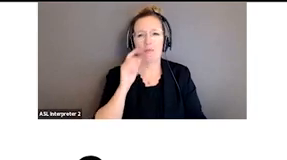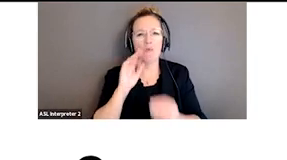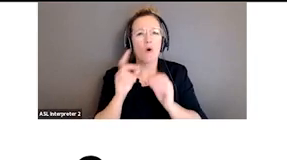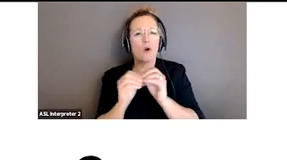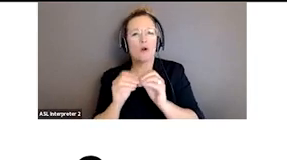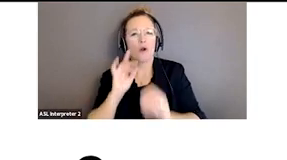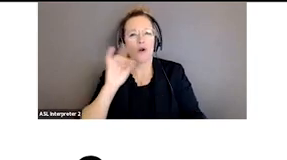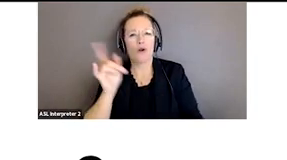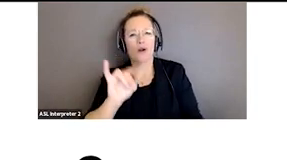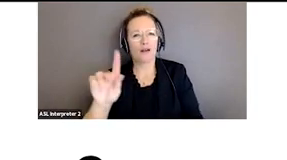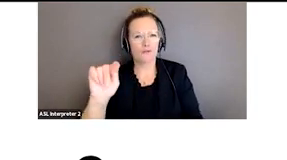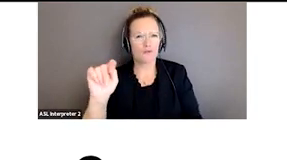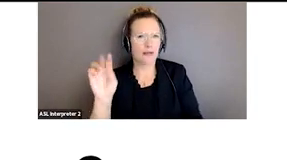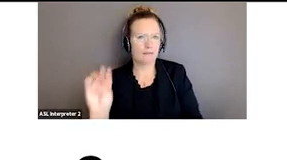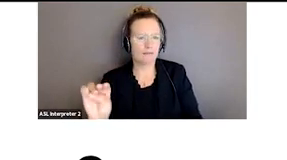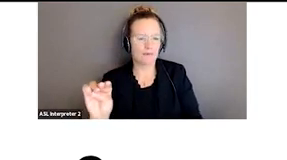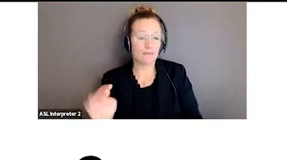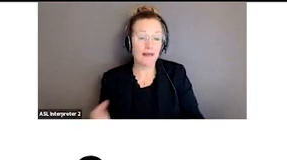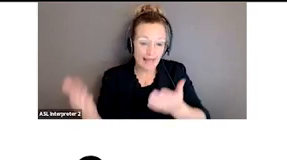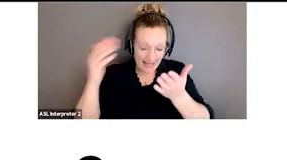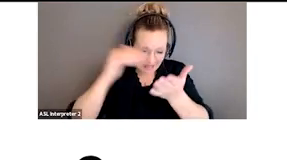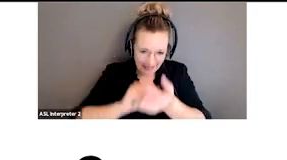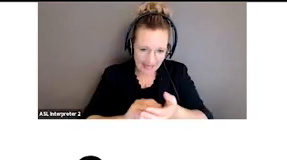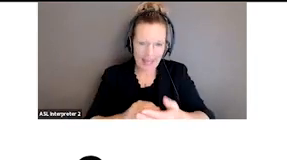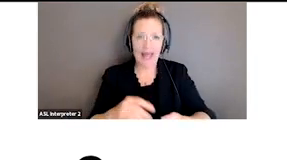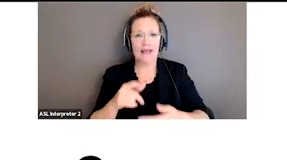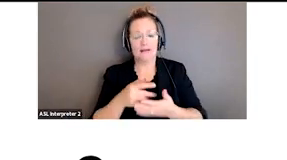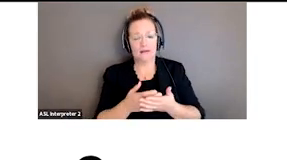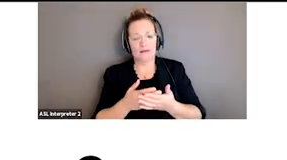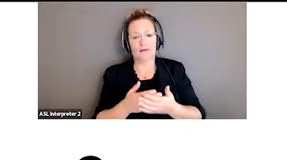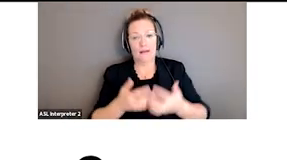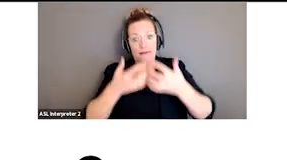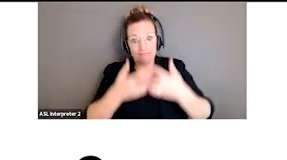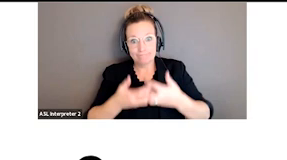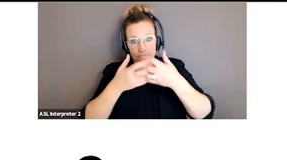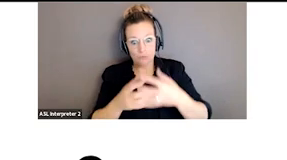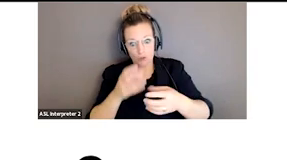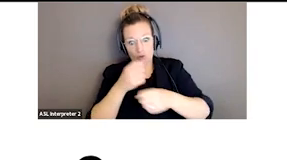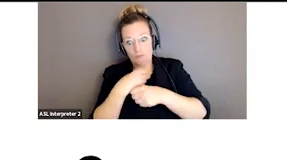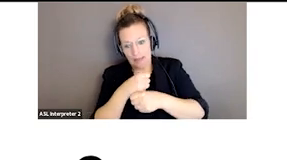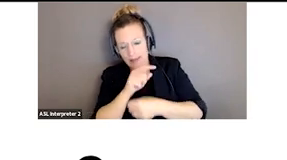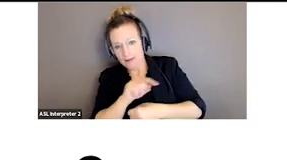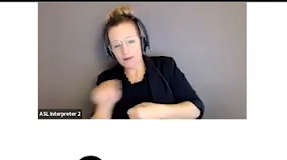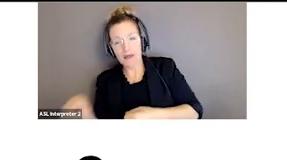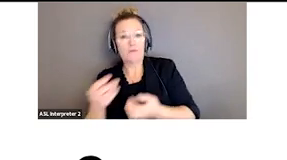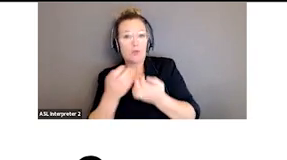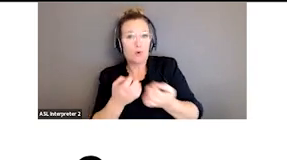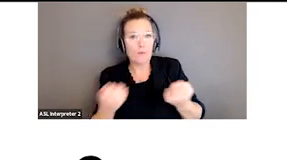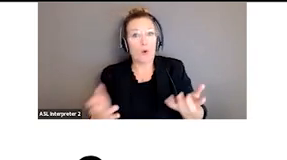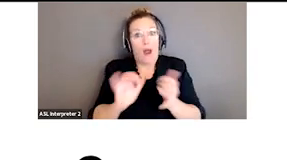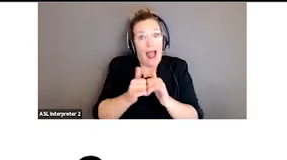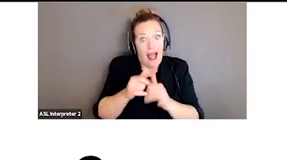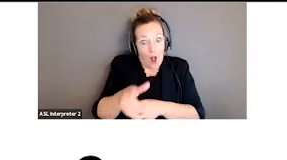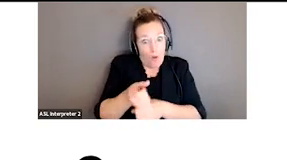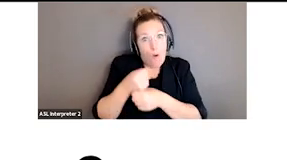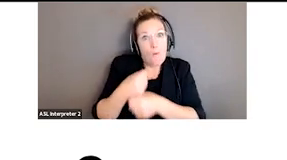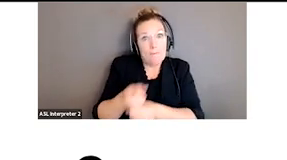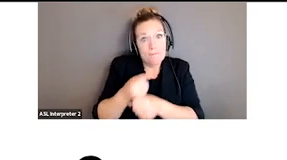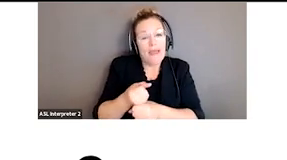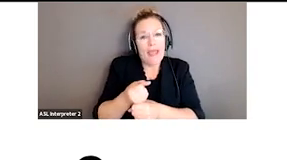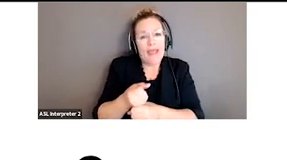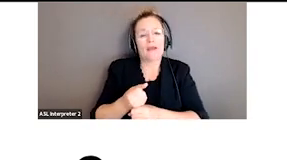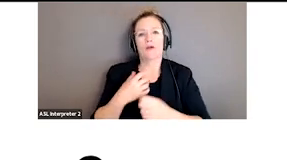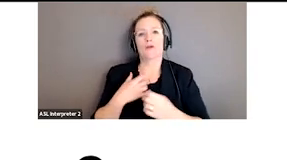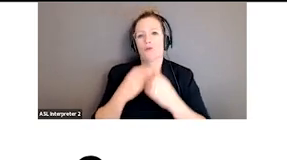at the manufacturing area, maybe there is some way in which you are manufacturing the food